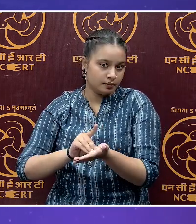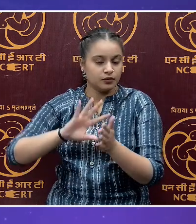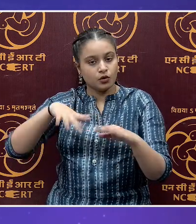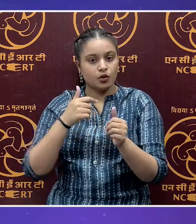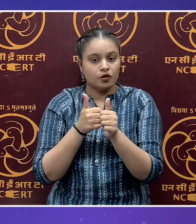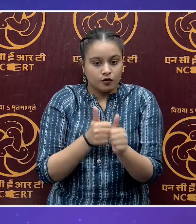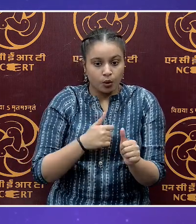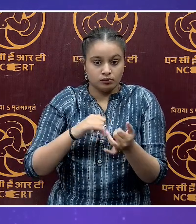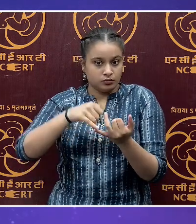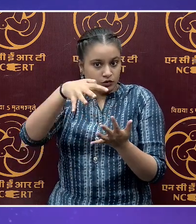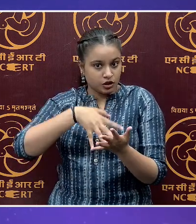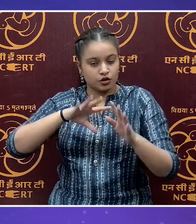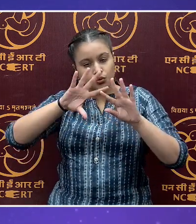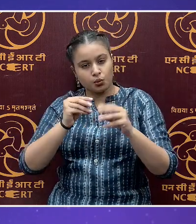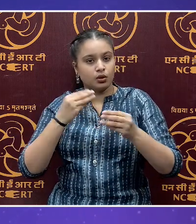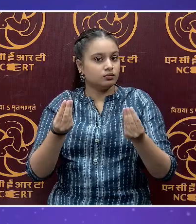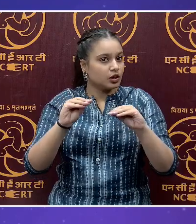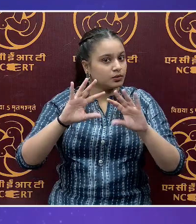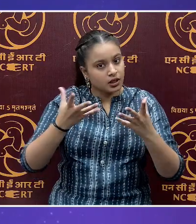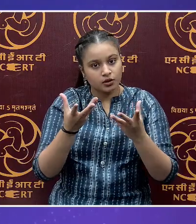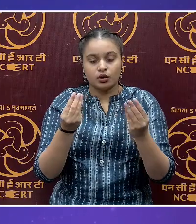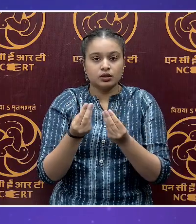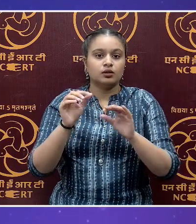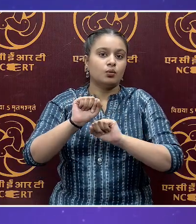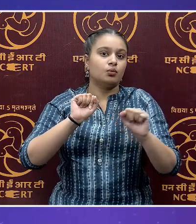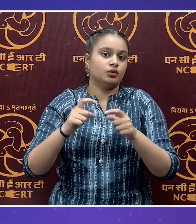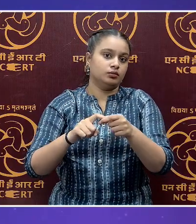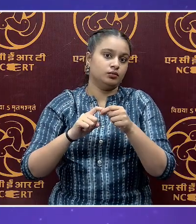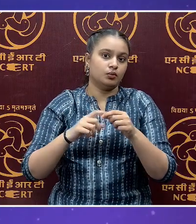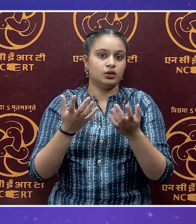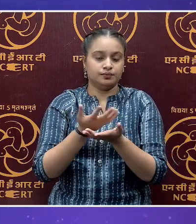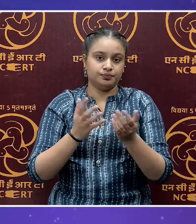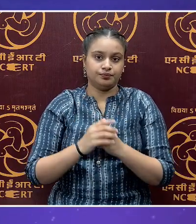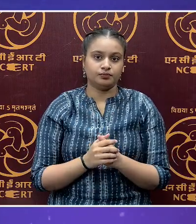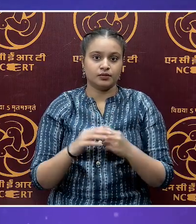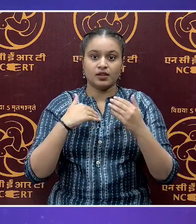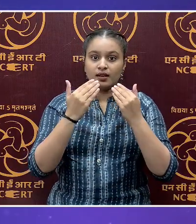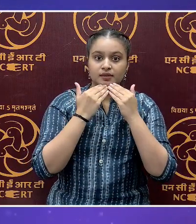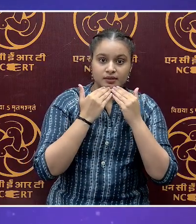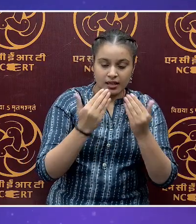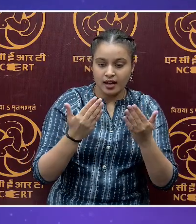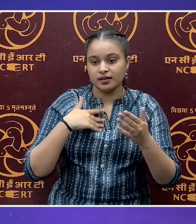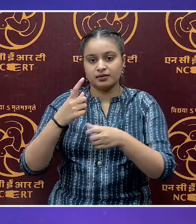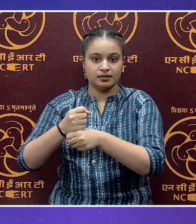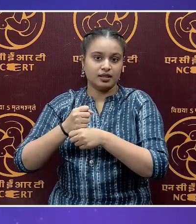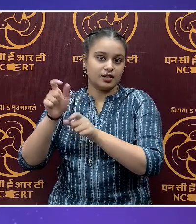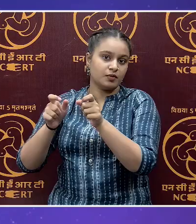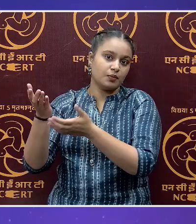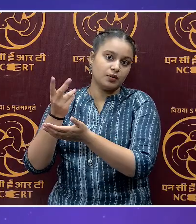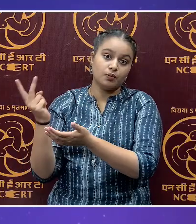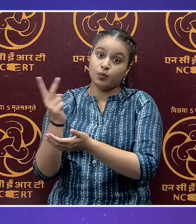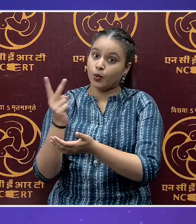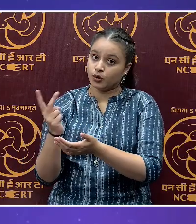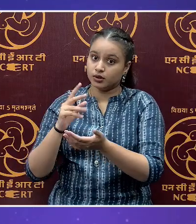our sessions for more updates, for sorting out your queries. And I would like to thank all my guests, Hemlatta ma'am